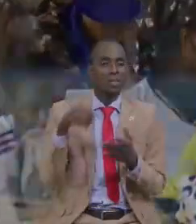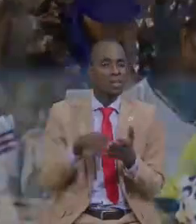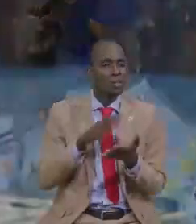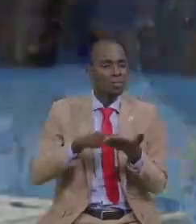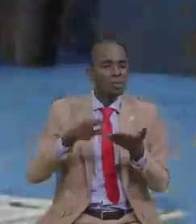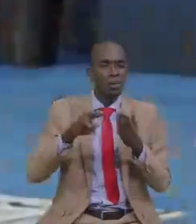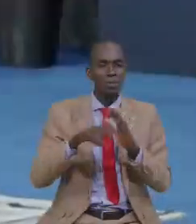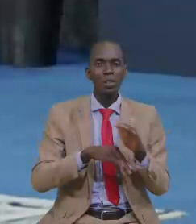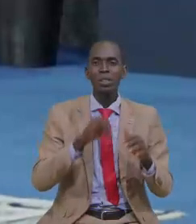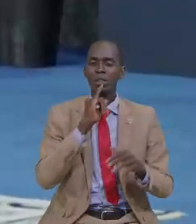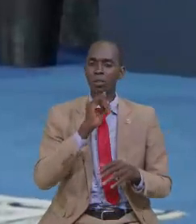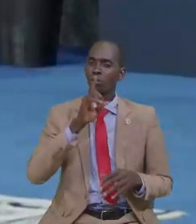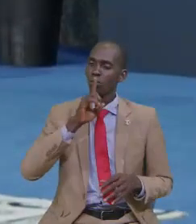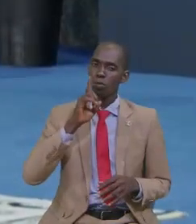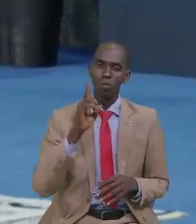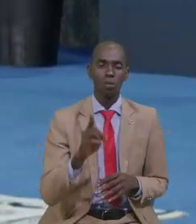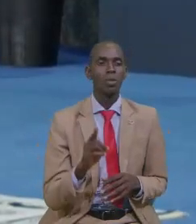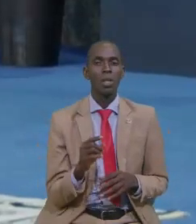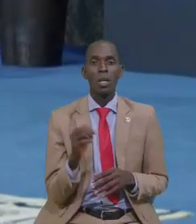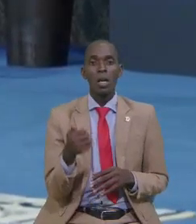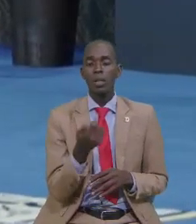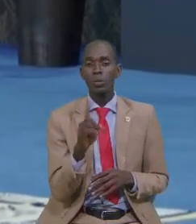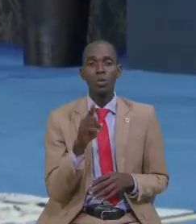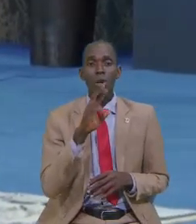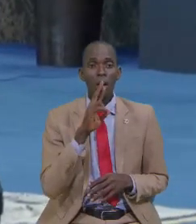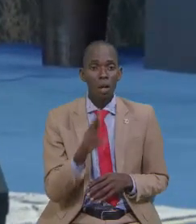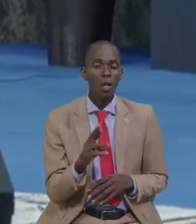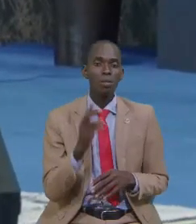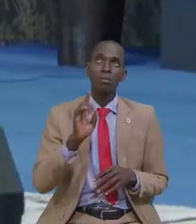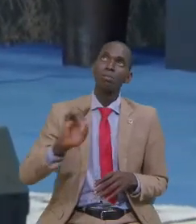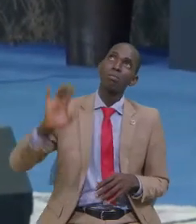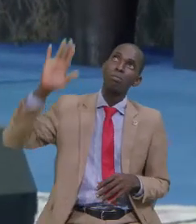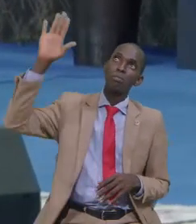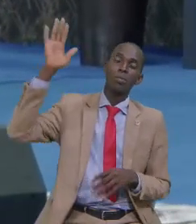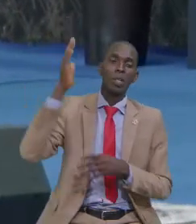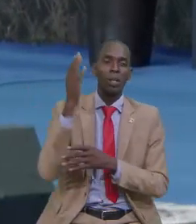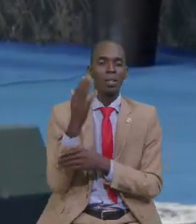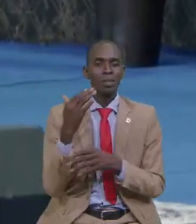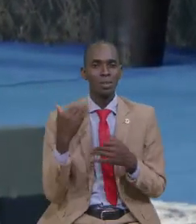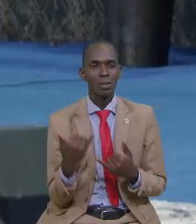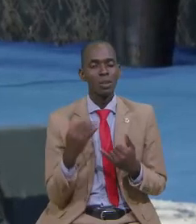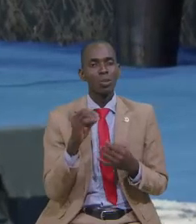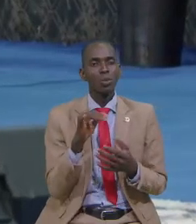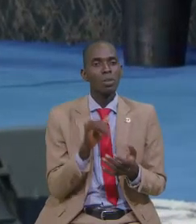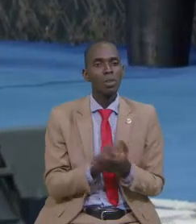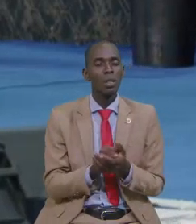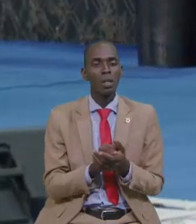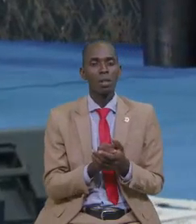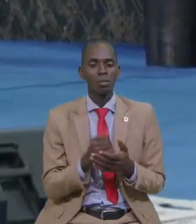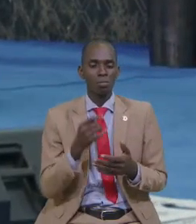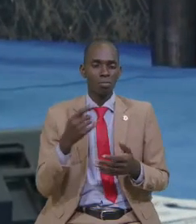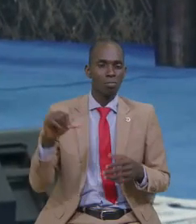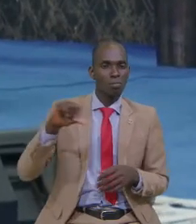of salvation. Anywhere you are online, raise up your hand right now so that that condemnation